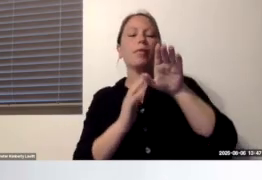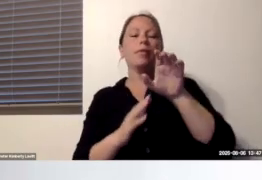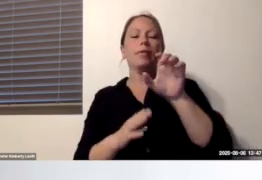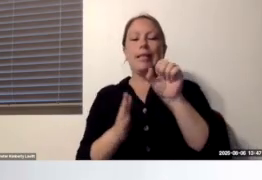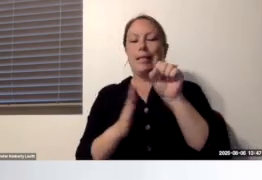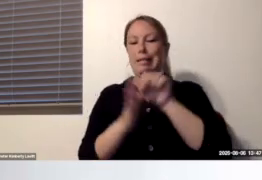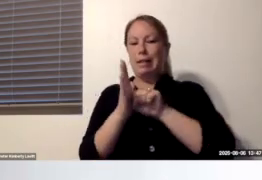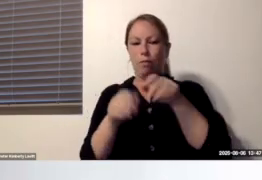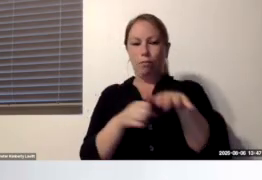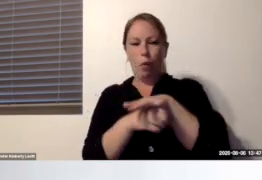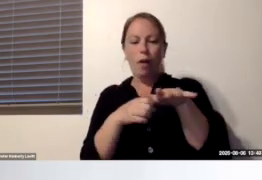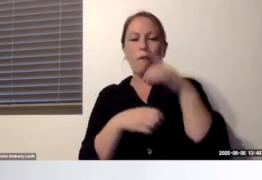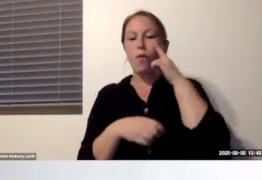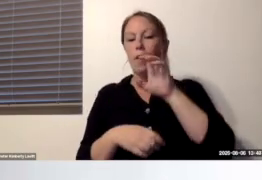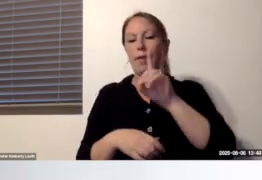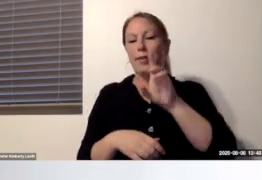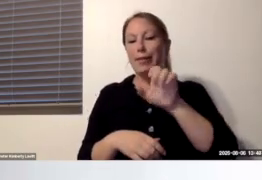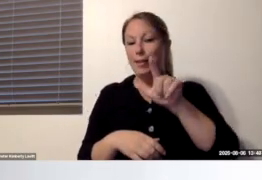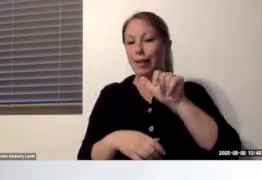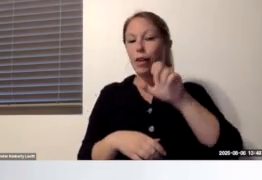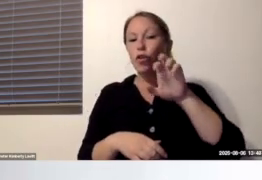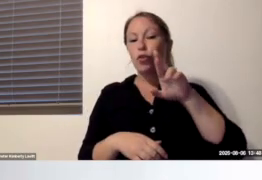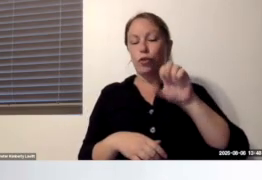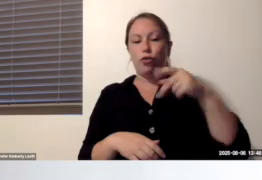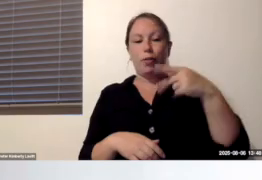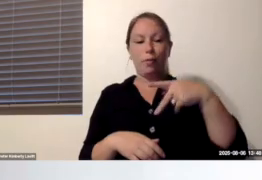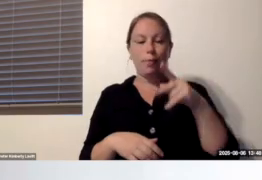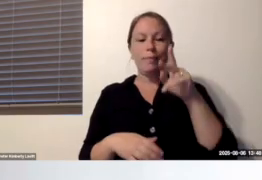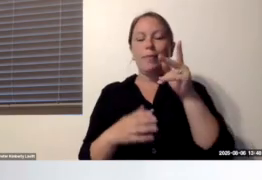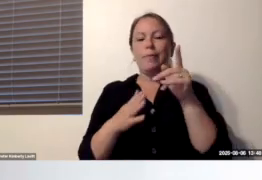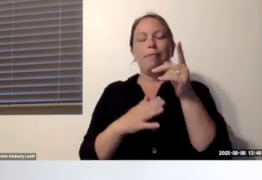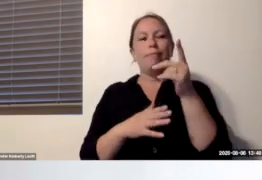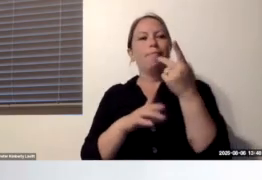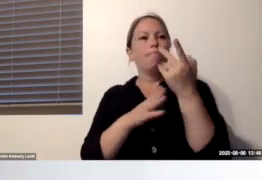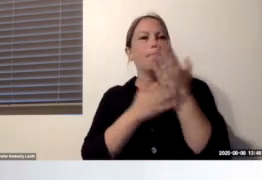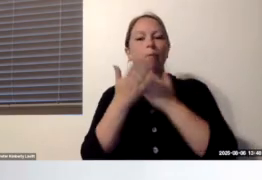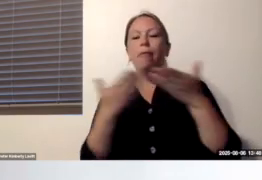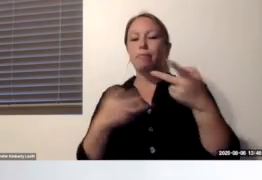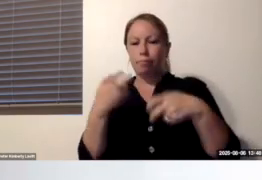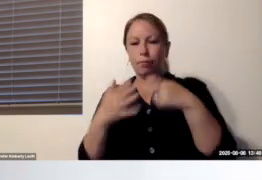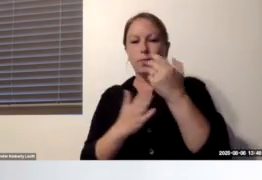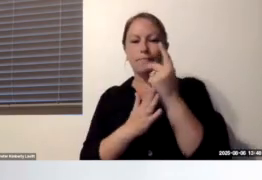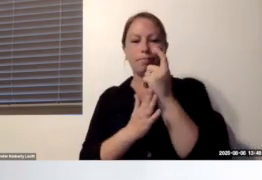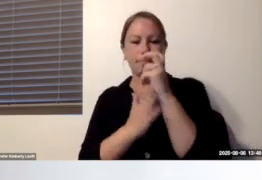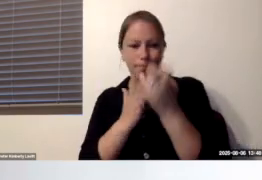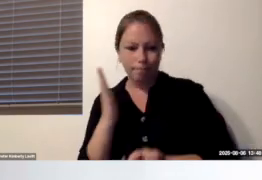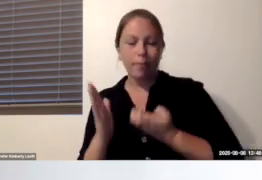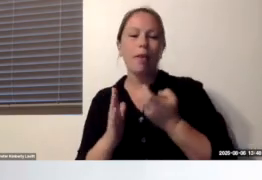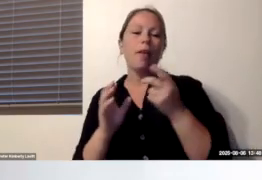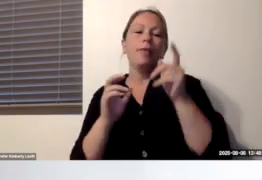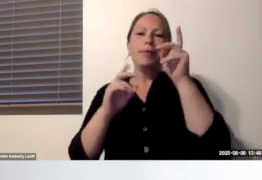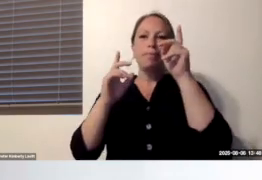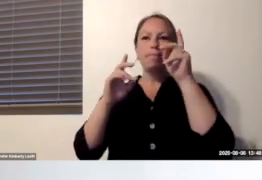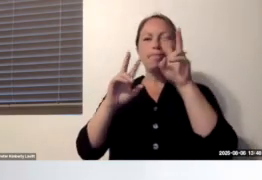list for dealerships, I think these are some of the issues that we can dive into, and I very much appreciate picking your brain just to kind of